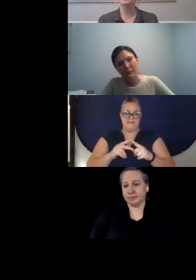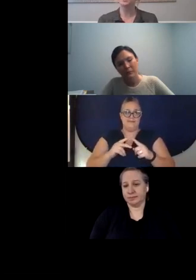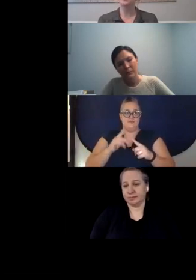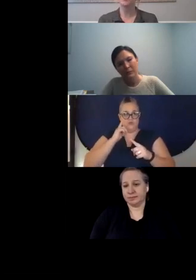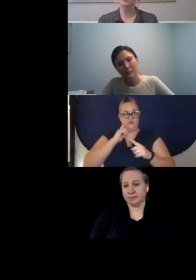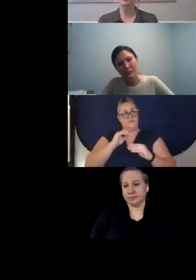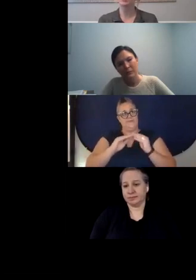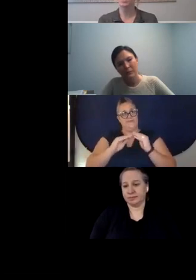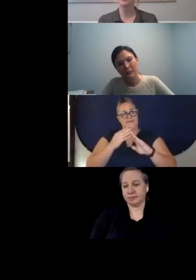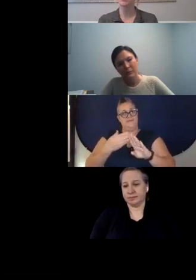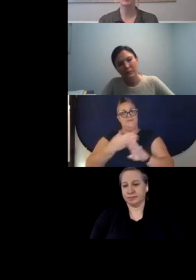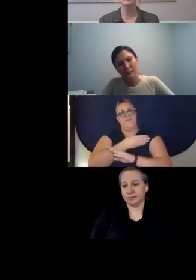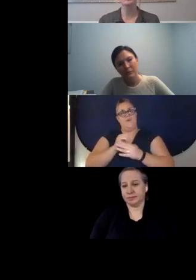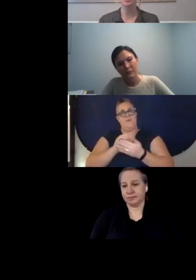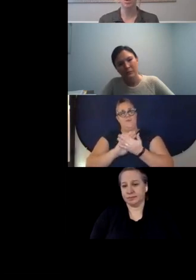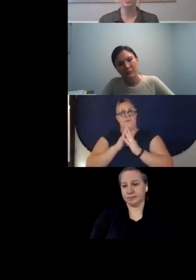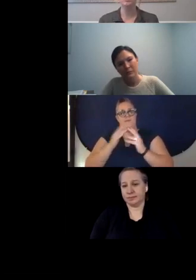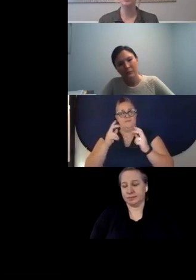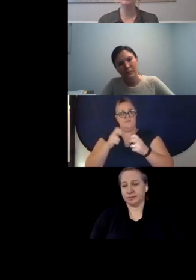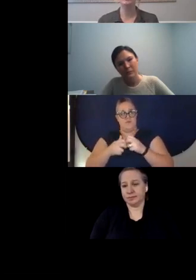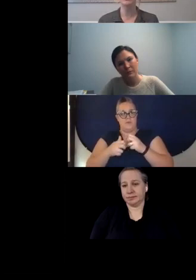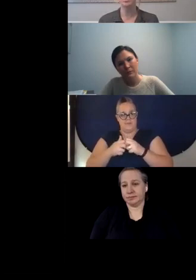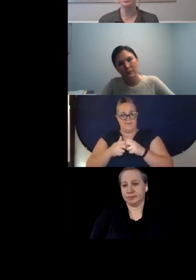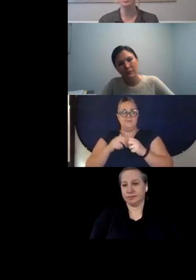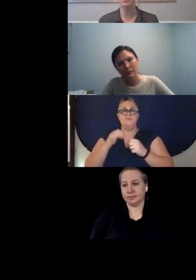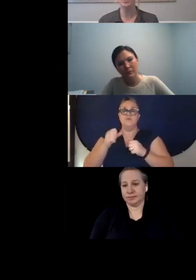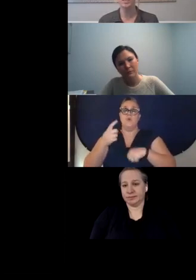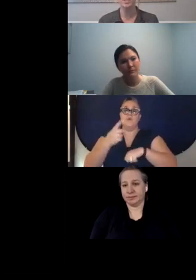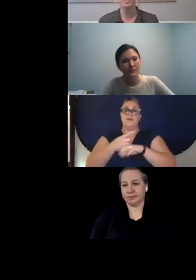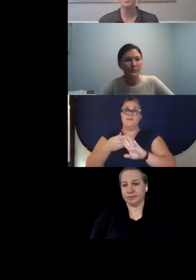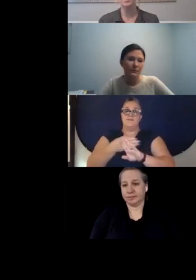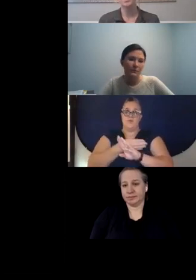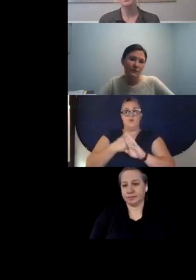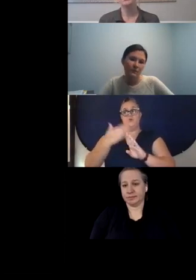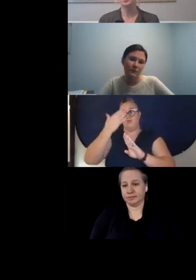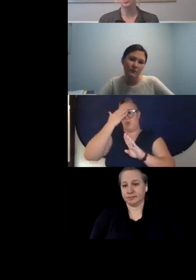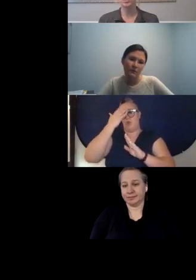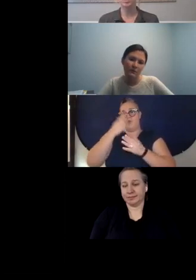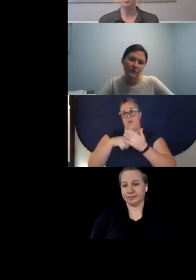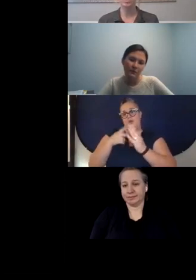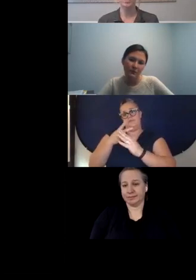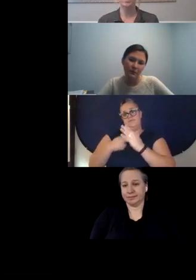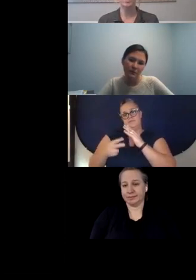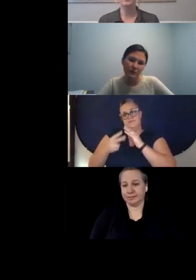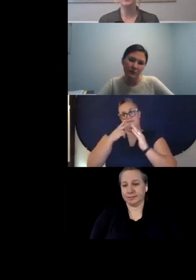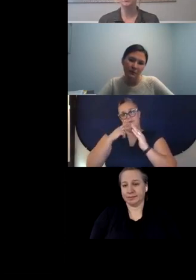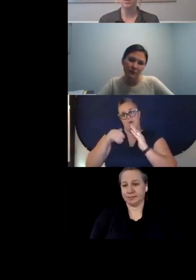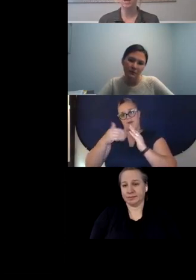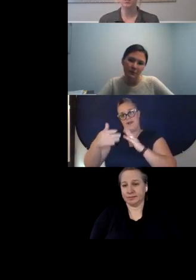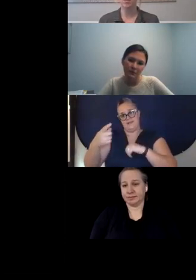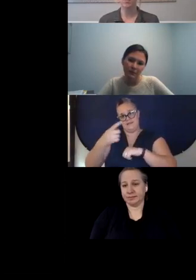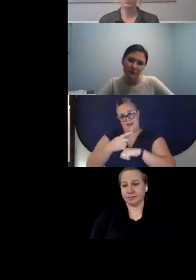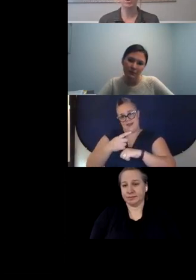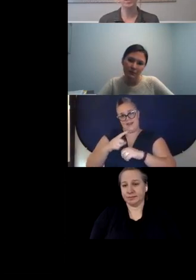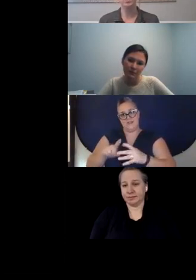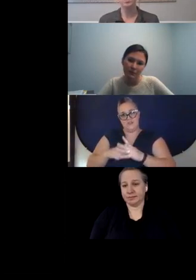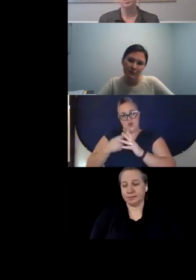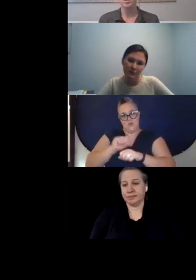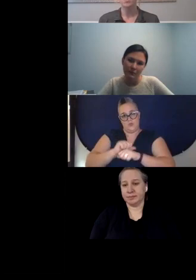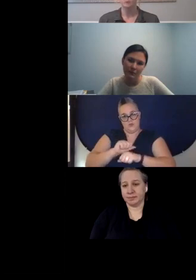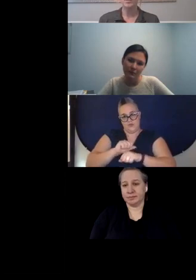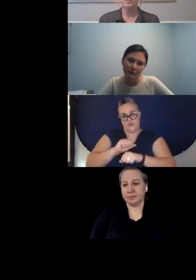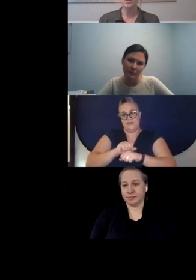I guess the day before, you would kind of know what you were walking into, what you would be doing for that day, and then you would start working on that and do that throughout the